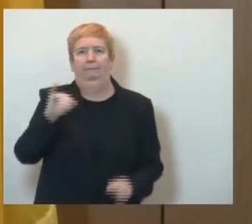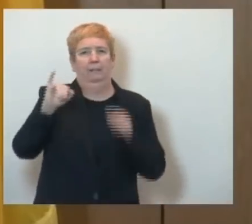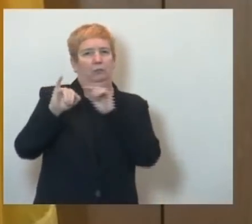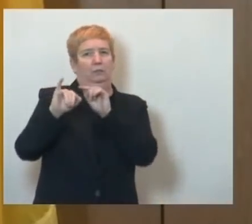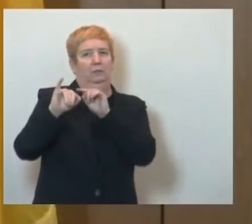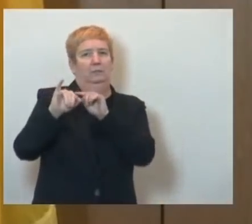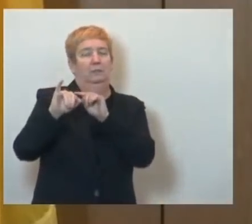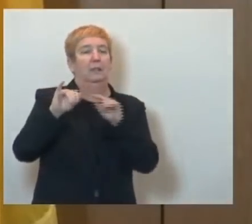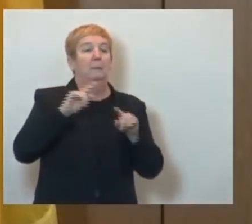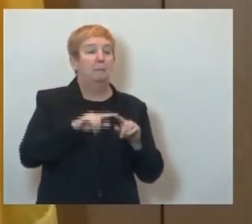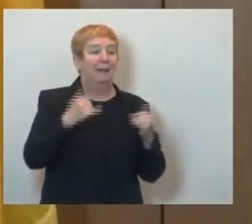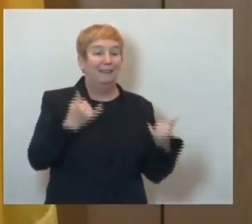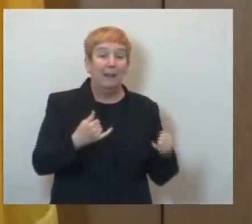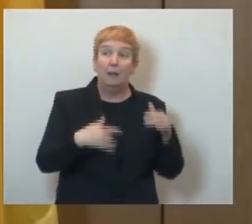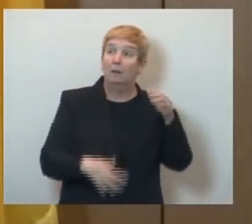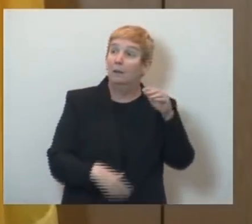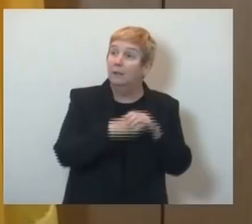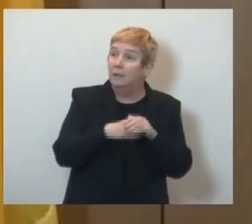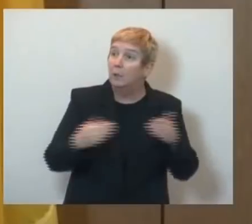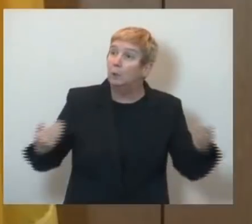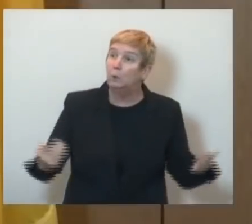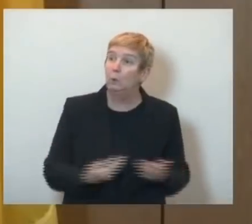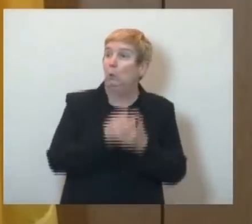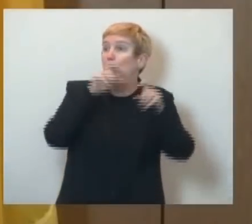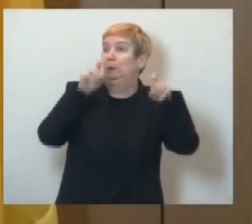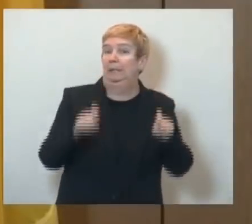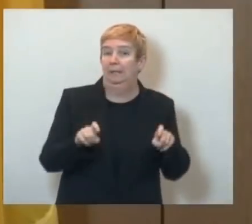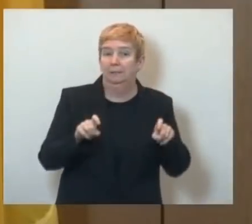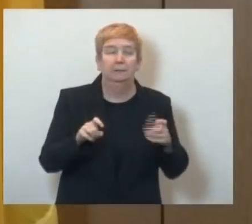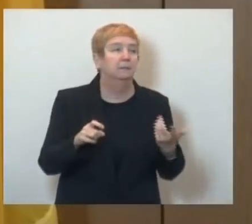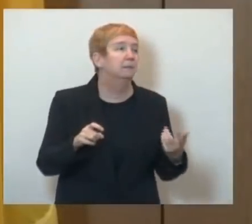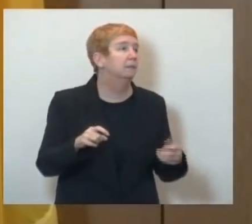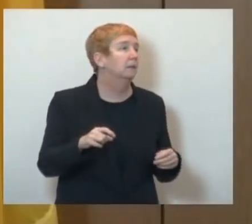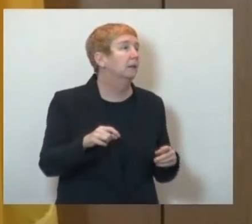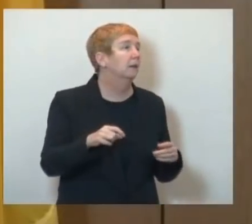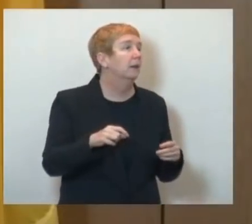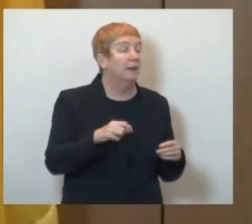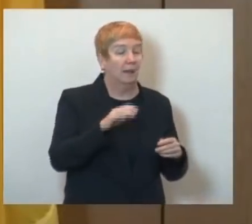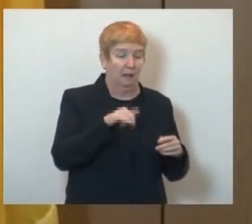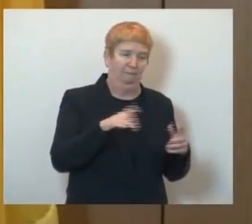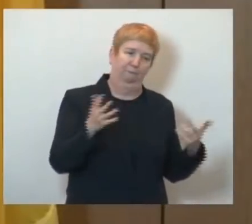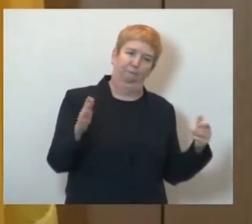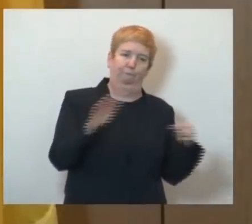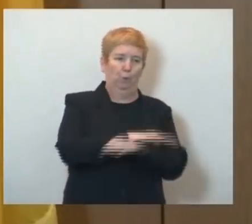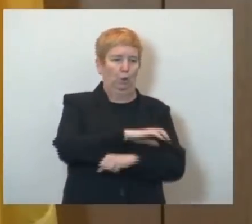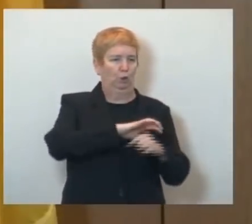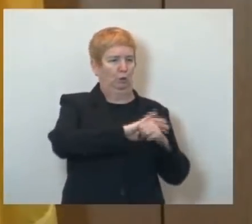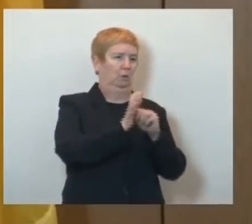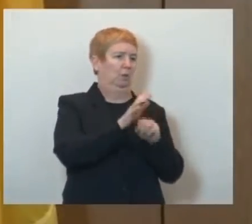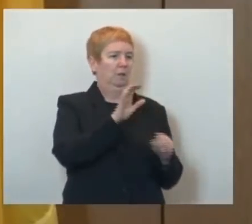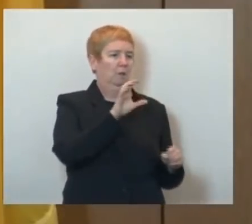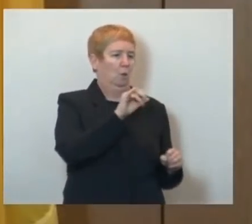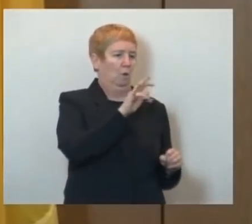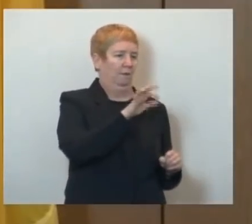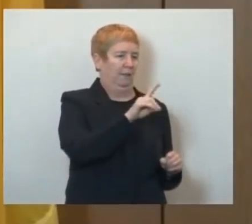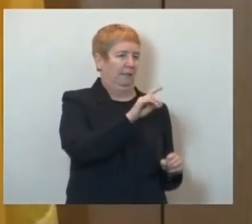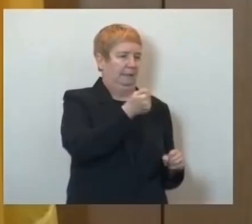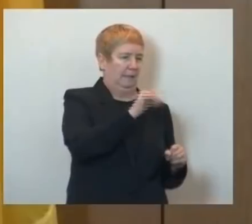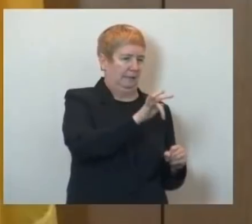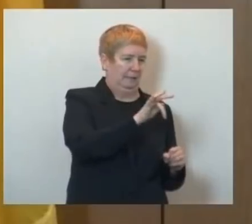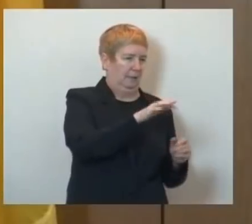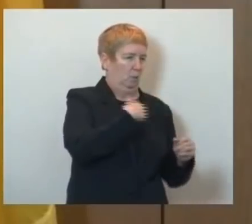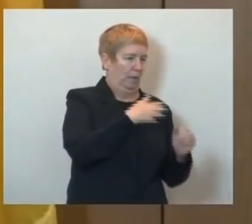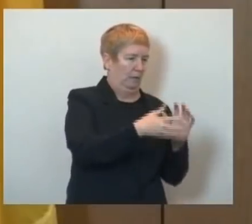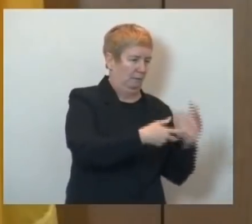a new test, right, so we can pull out COVID-19, and then we're looking for COVID-19